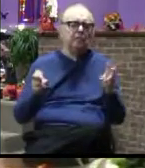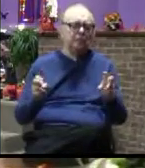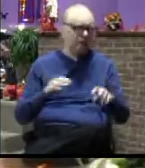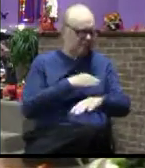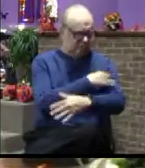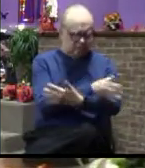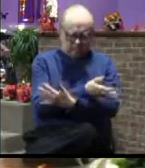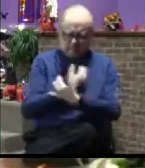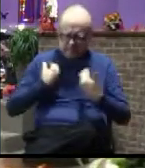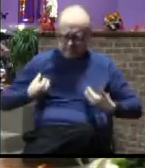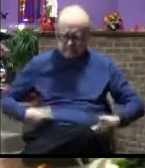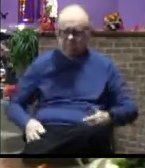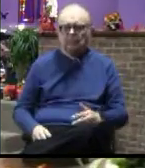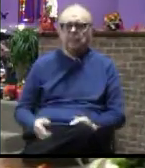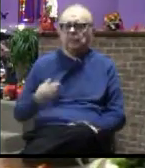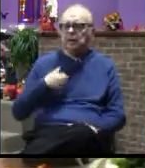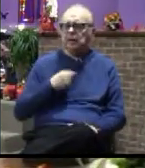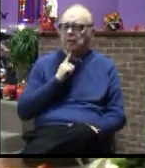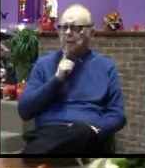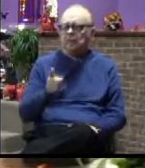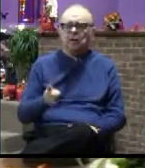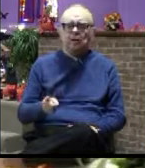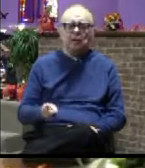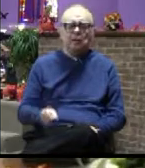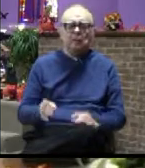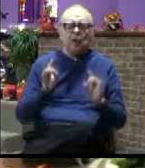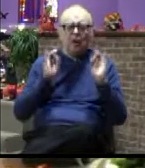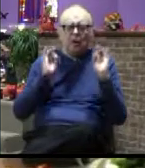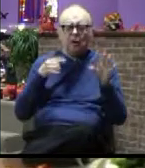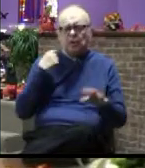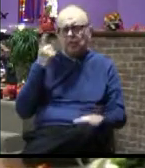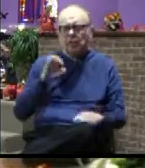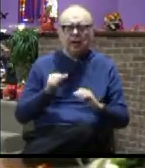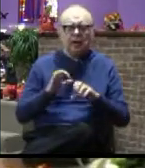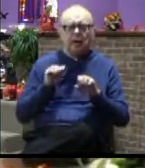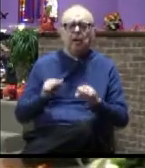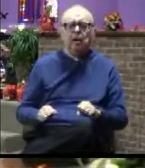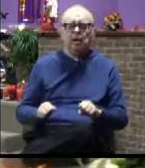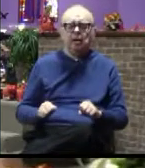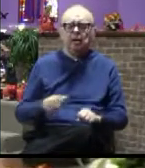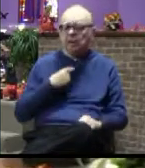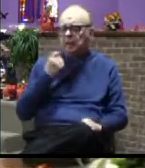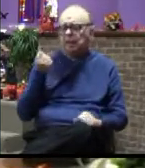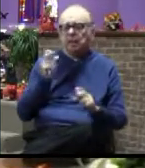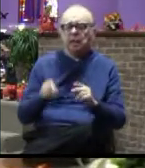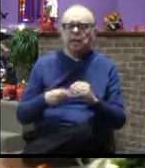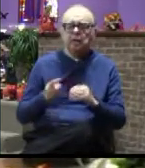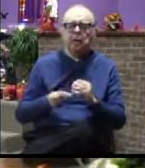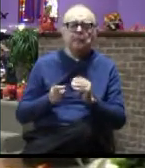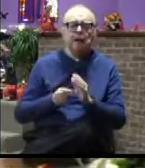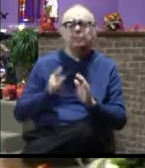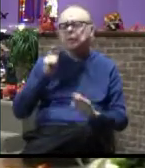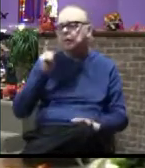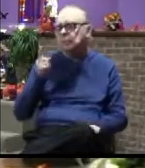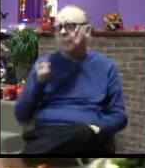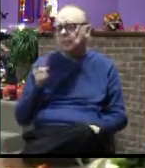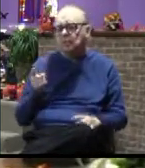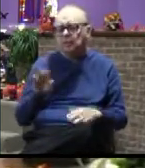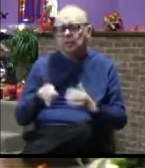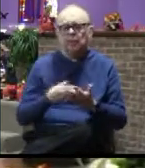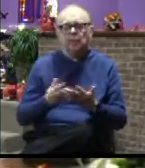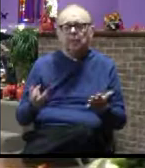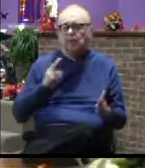things all over. I am absolutely deplorable. How can I ever tell anybody about you